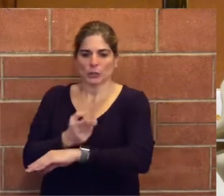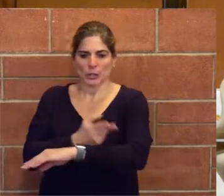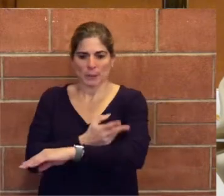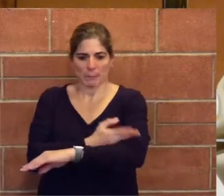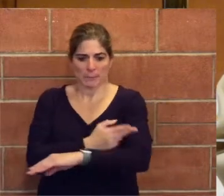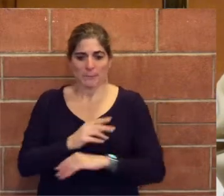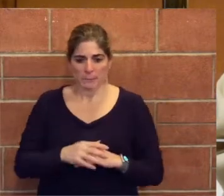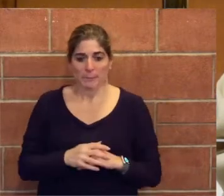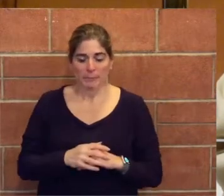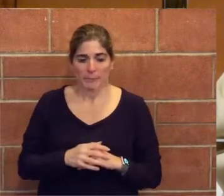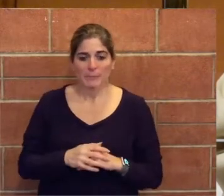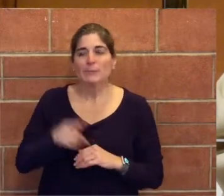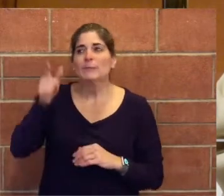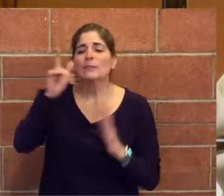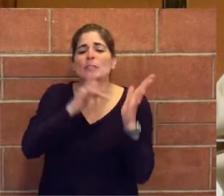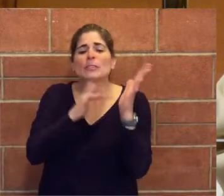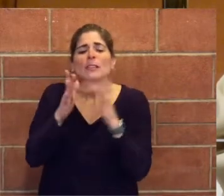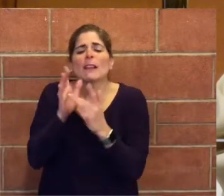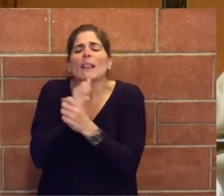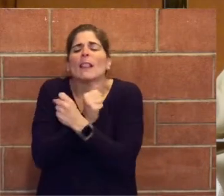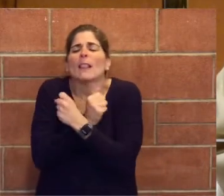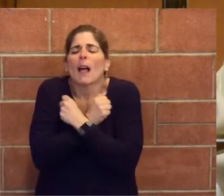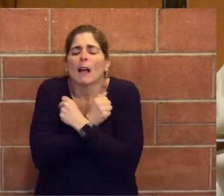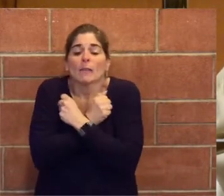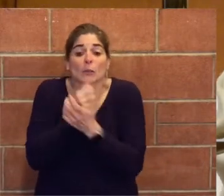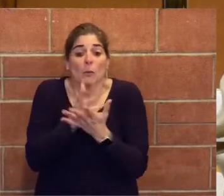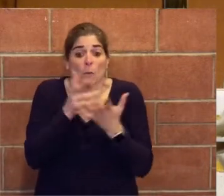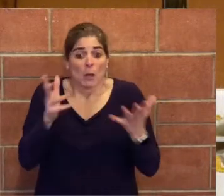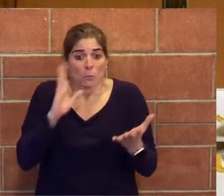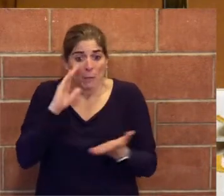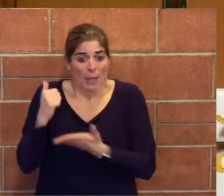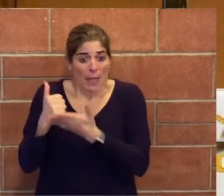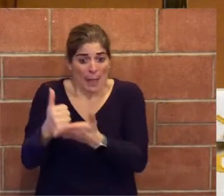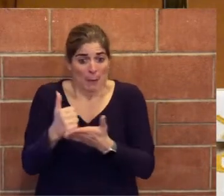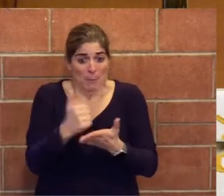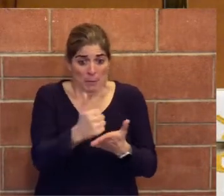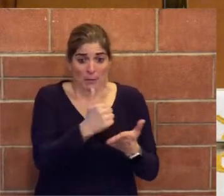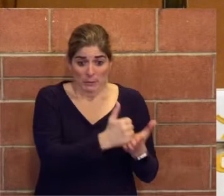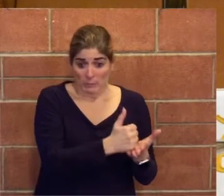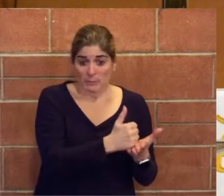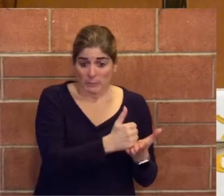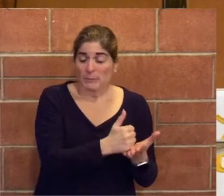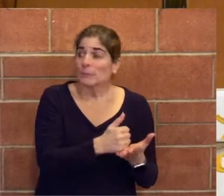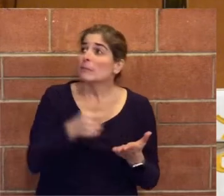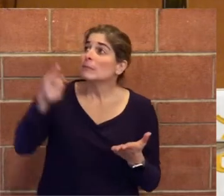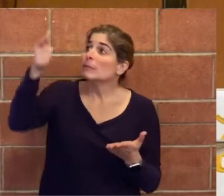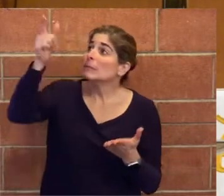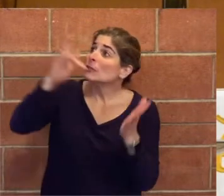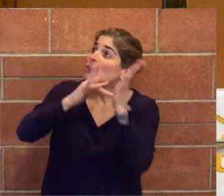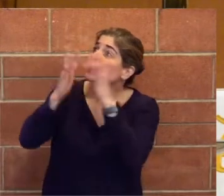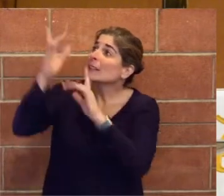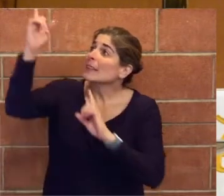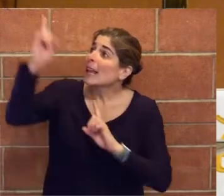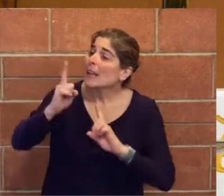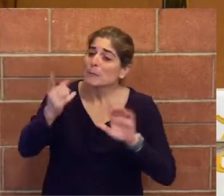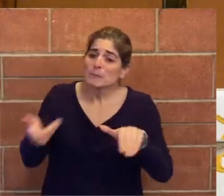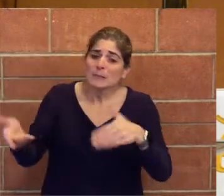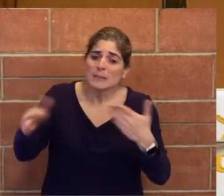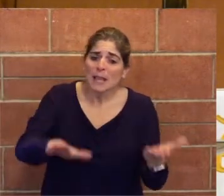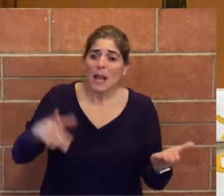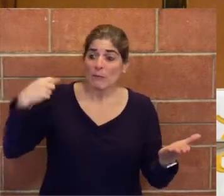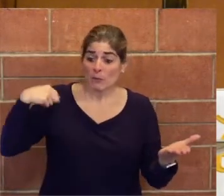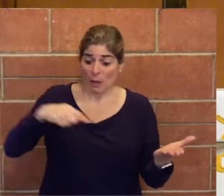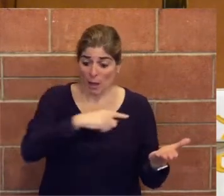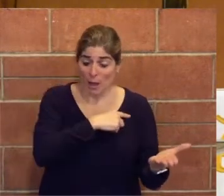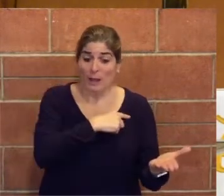are the ones whom Jesus loves. We are the ones for whom Jesus gave his life. We are the